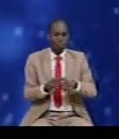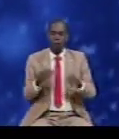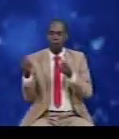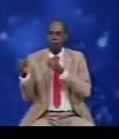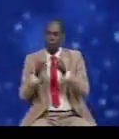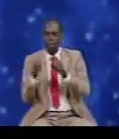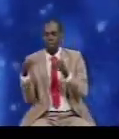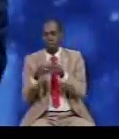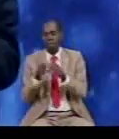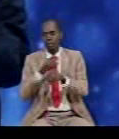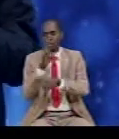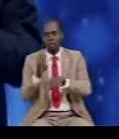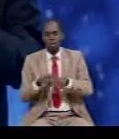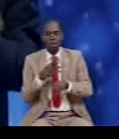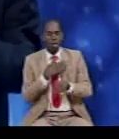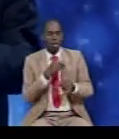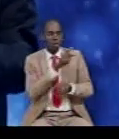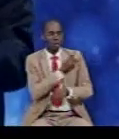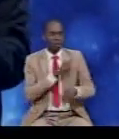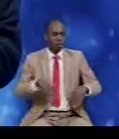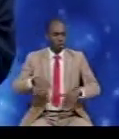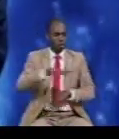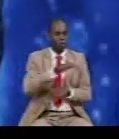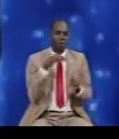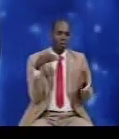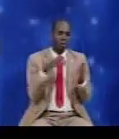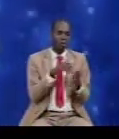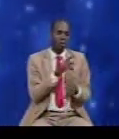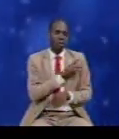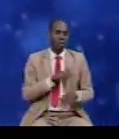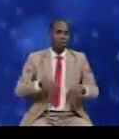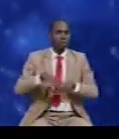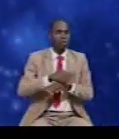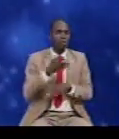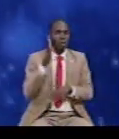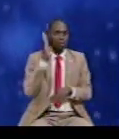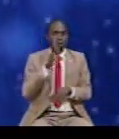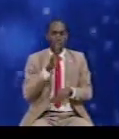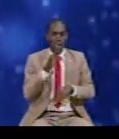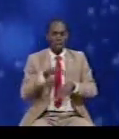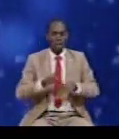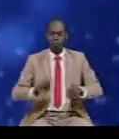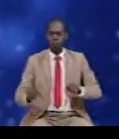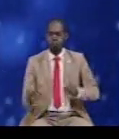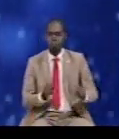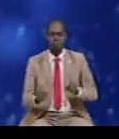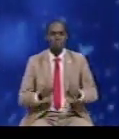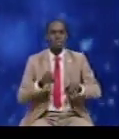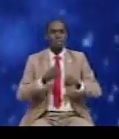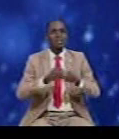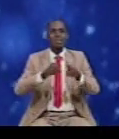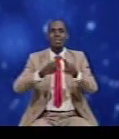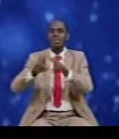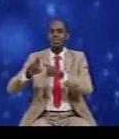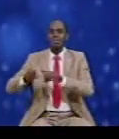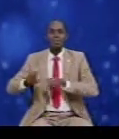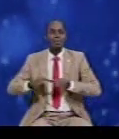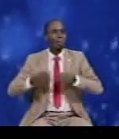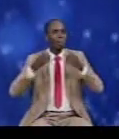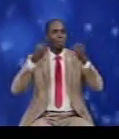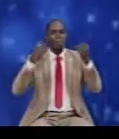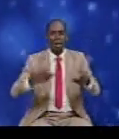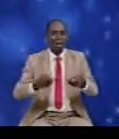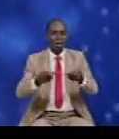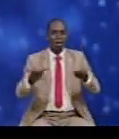kingdom against kingdom. And there shall be earthquakes in diverse, different, many places.